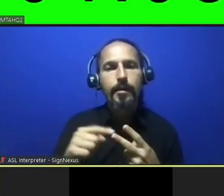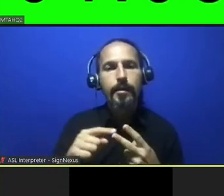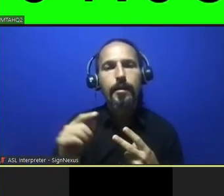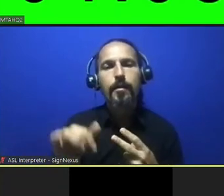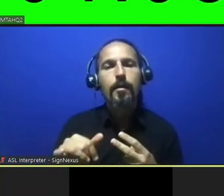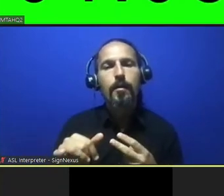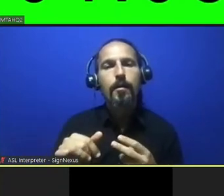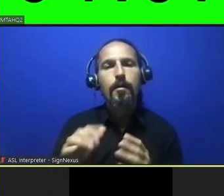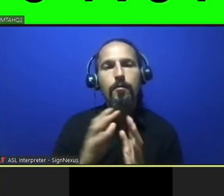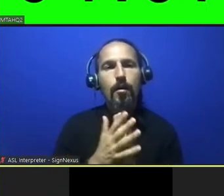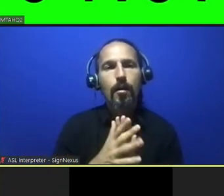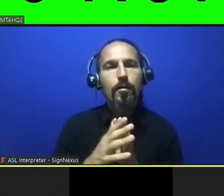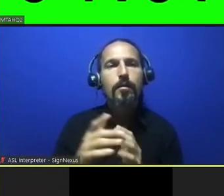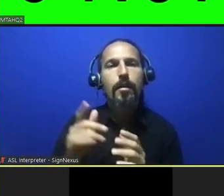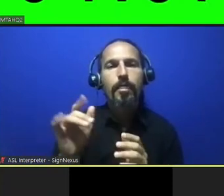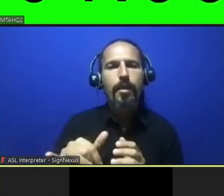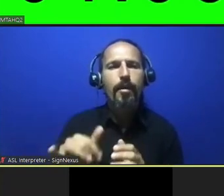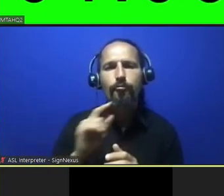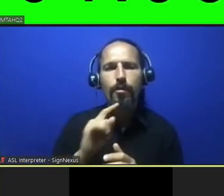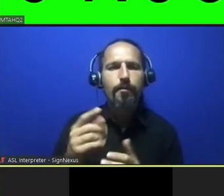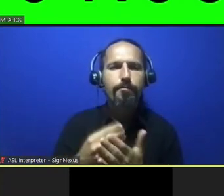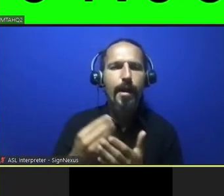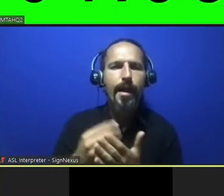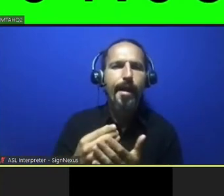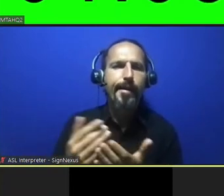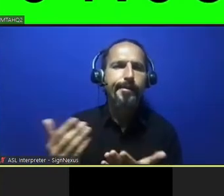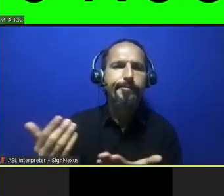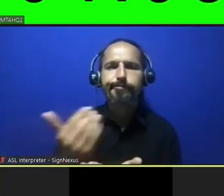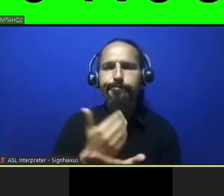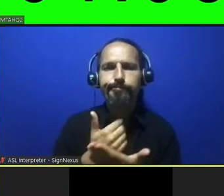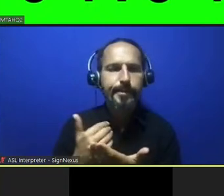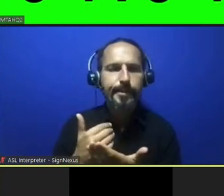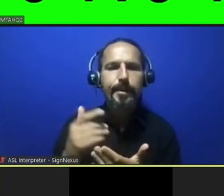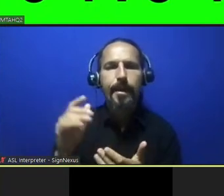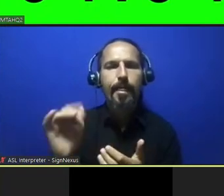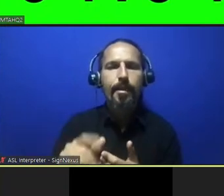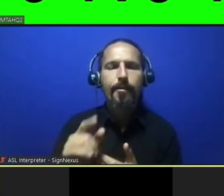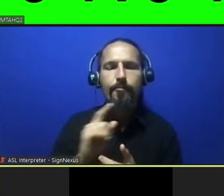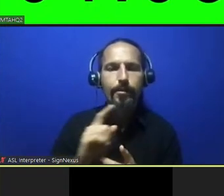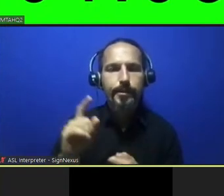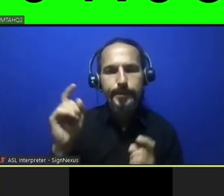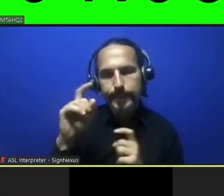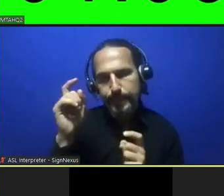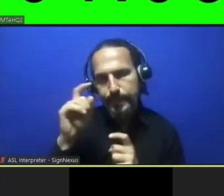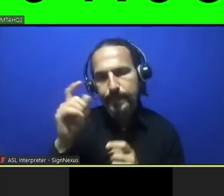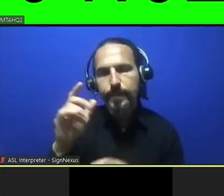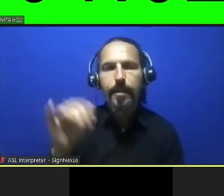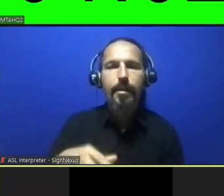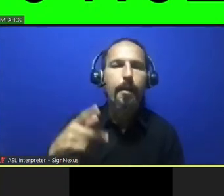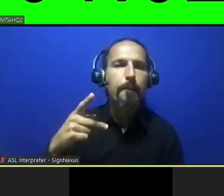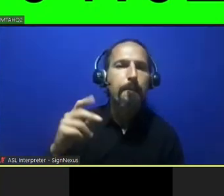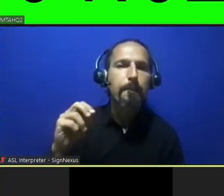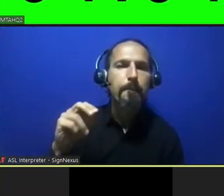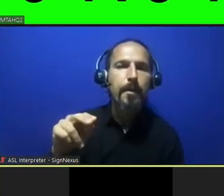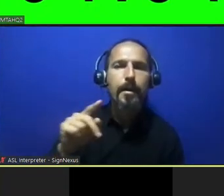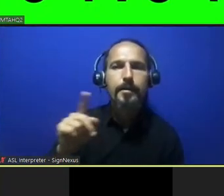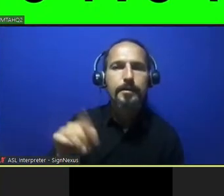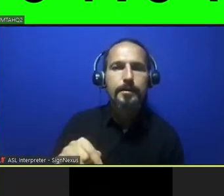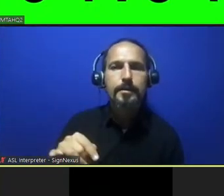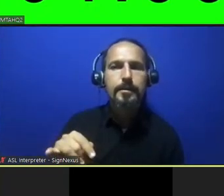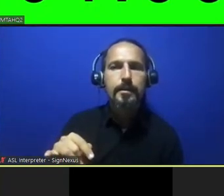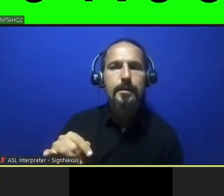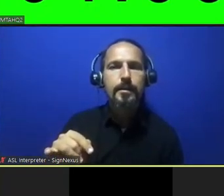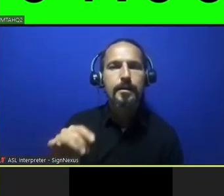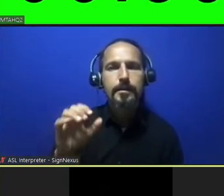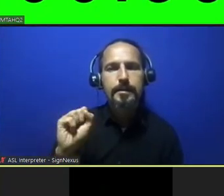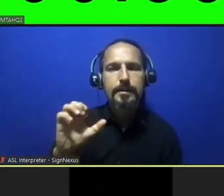nothing but a money grab um it's it's a scheme it's a ponzi scheme mta will